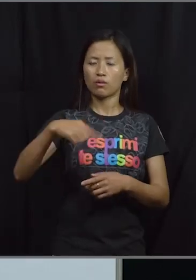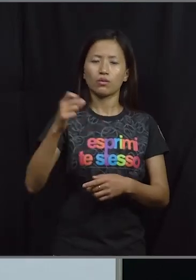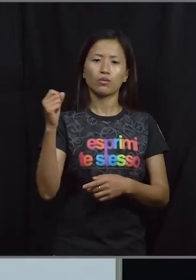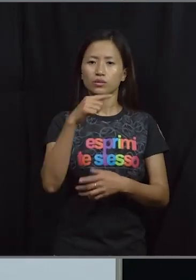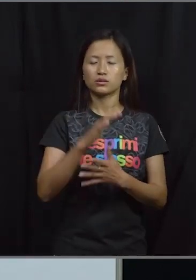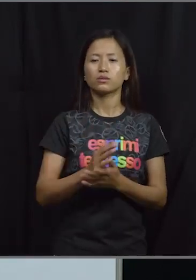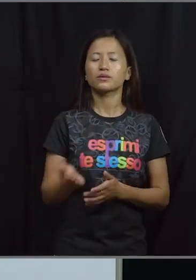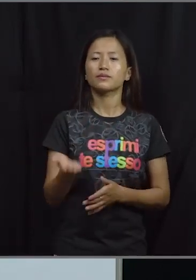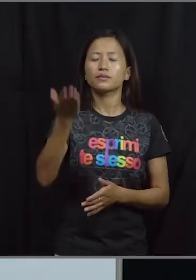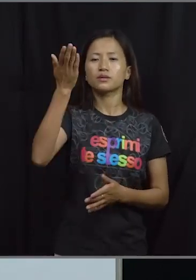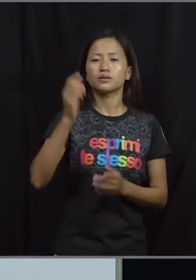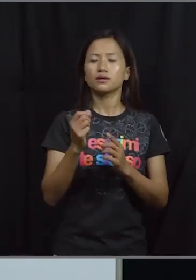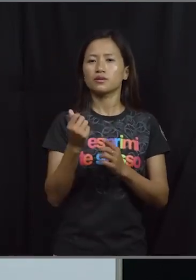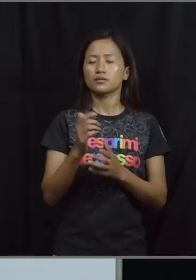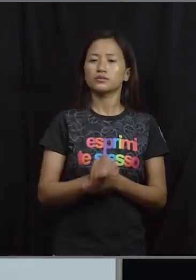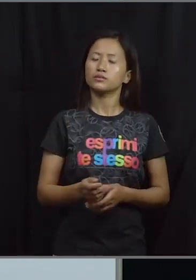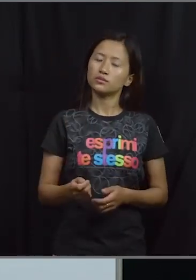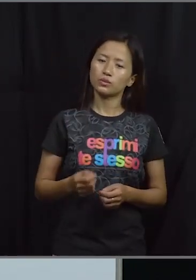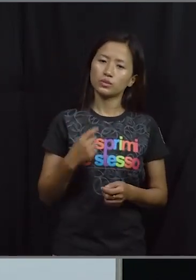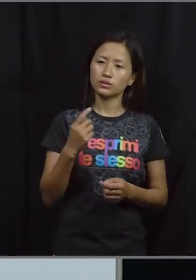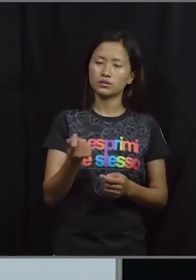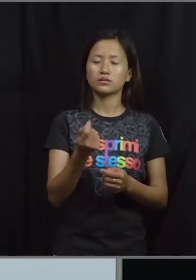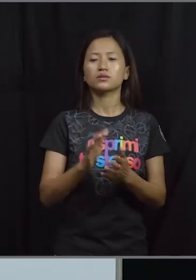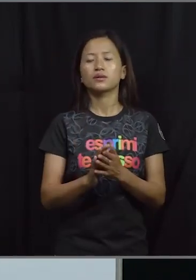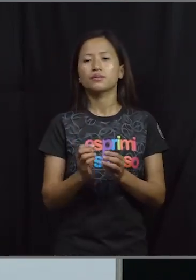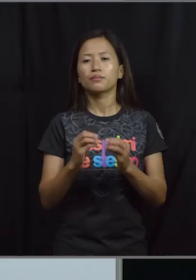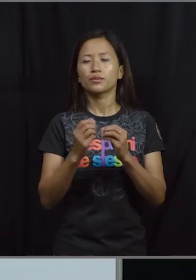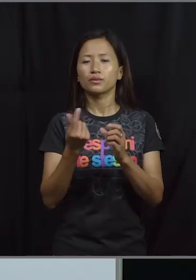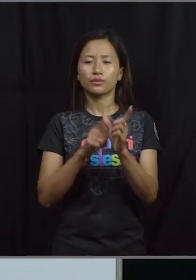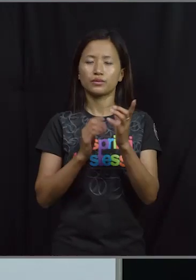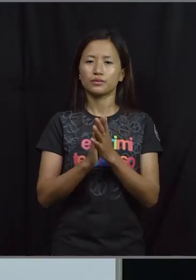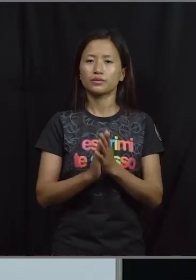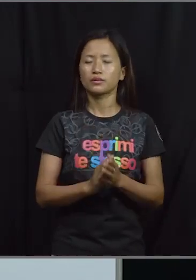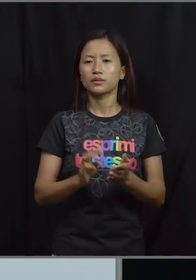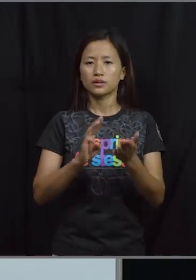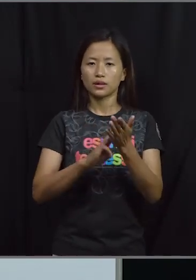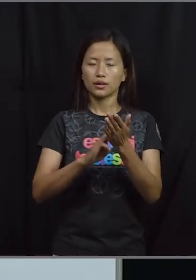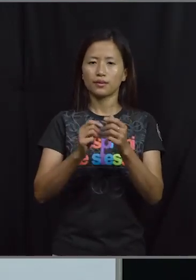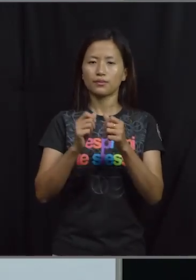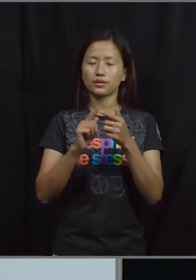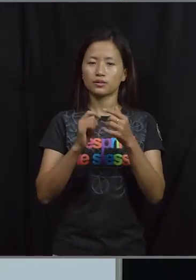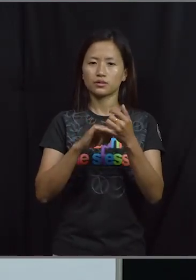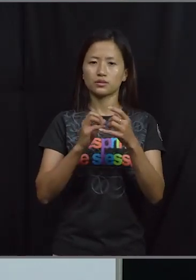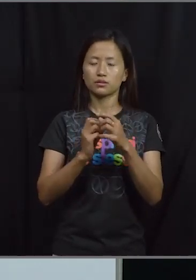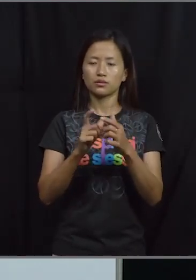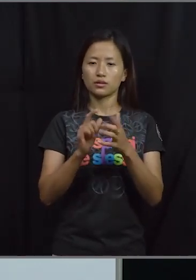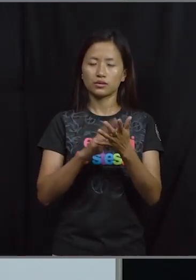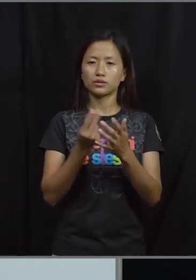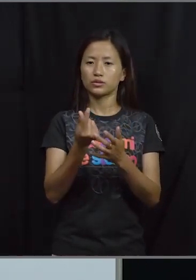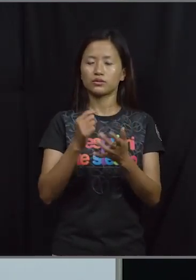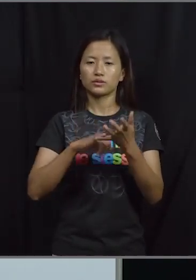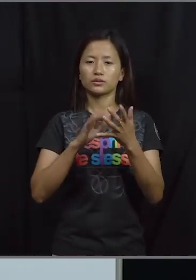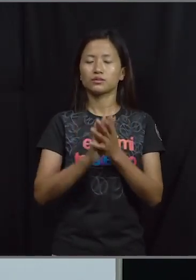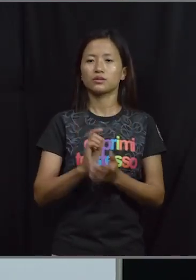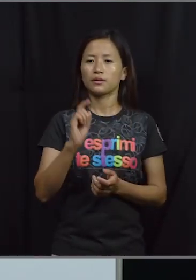care whether the price is rising or not. We just buy. Likewise, we have miscellaneous. Miscellaneous, they have given so many, but I'll mention